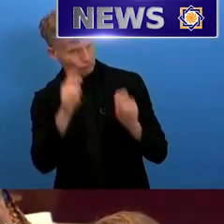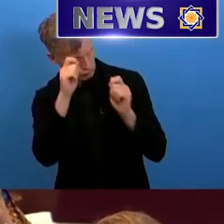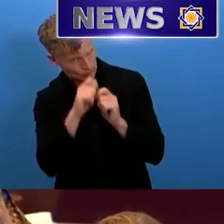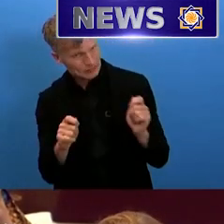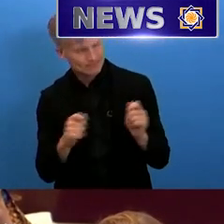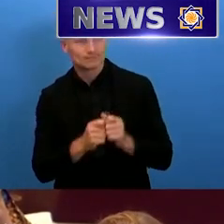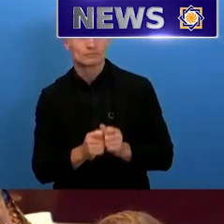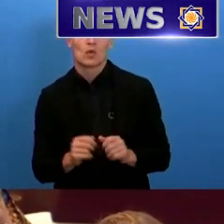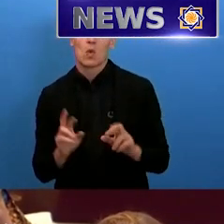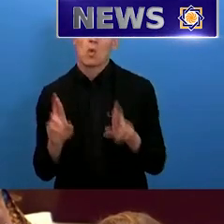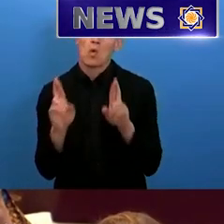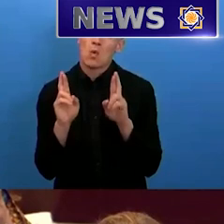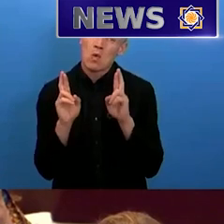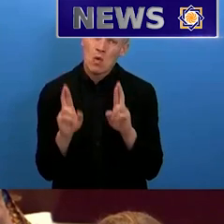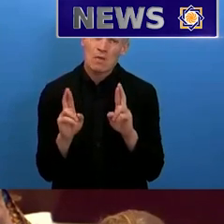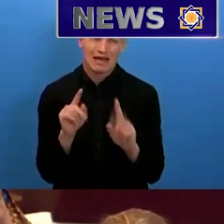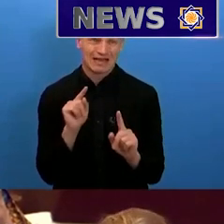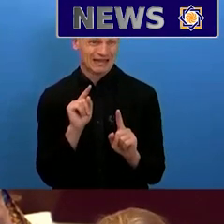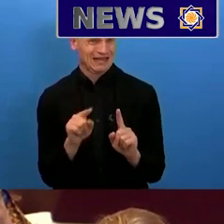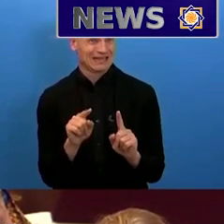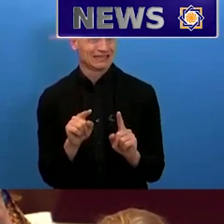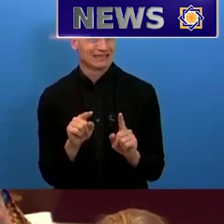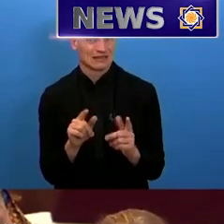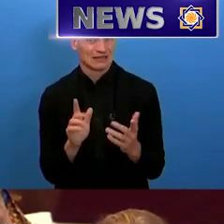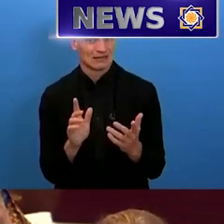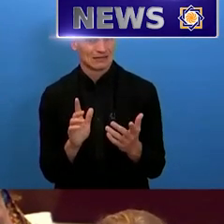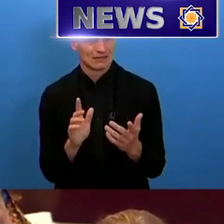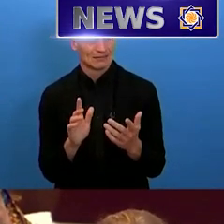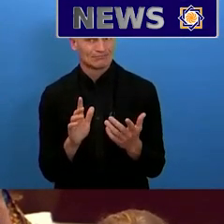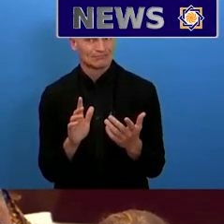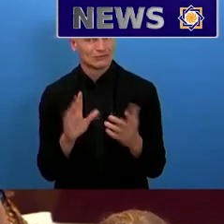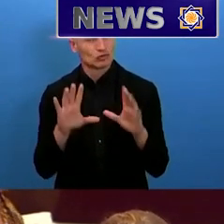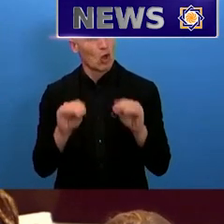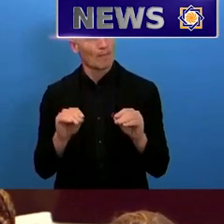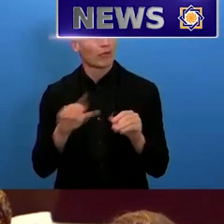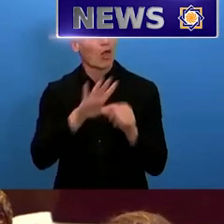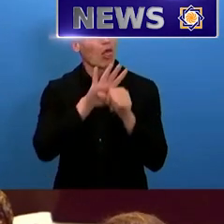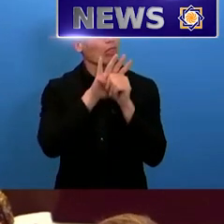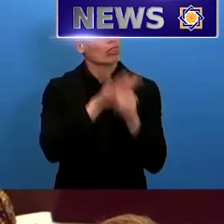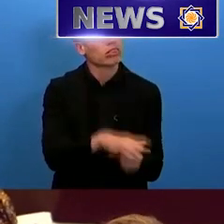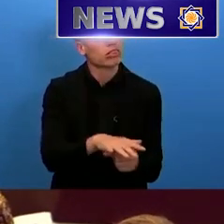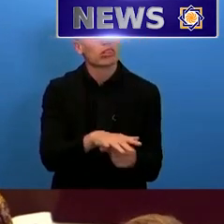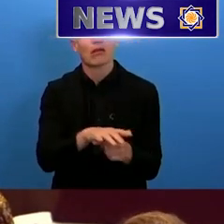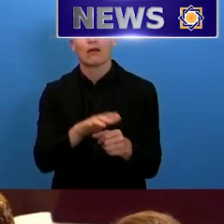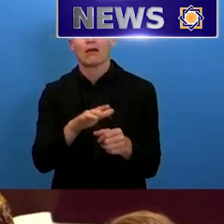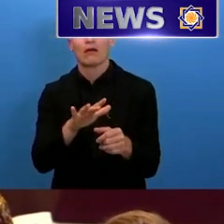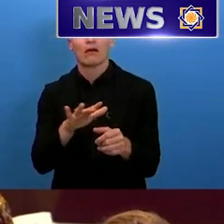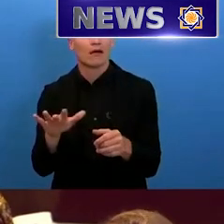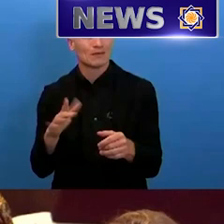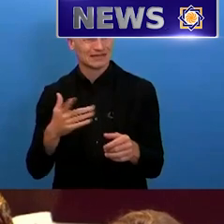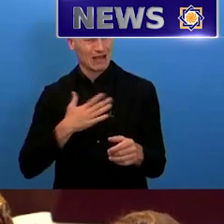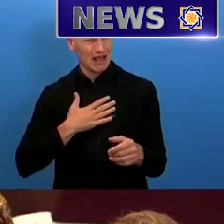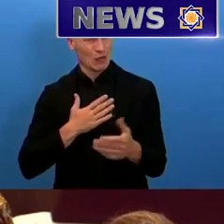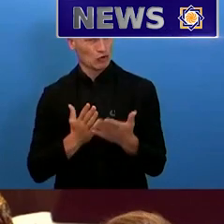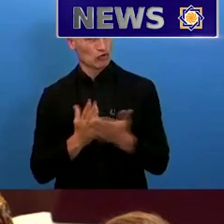in this world that we all stand for, because we are here for it. And good example for that we can remember is Article